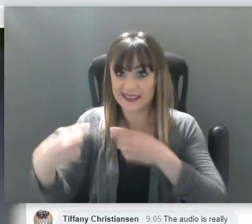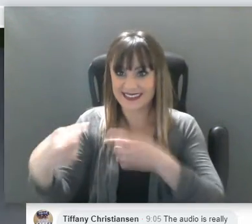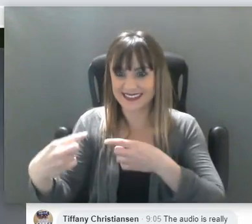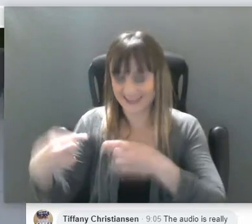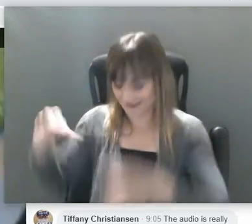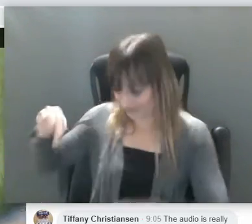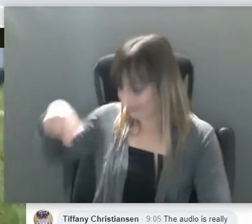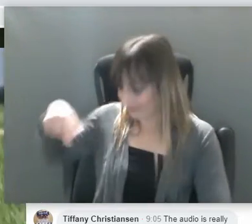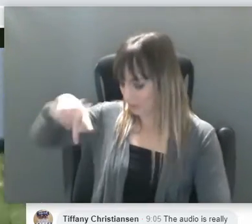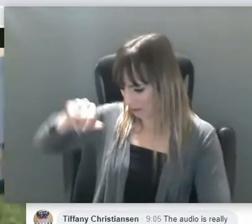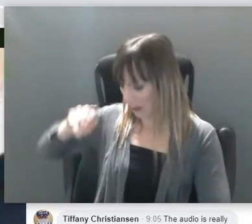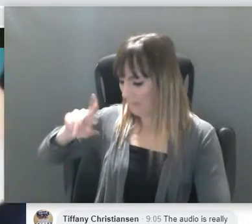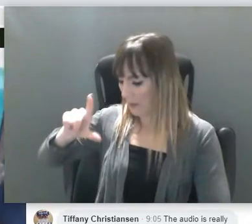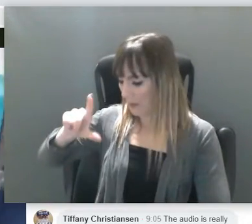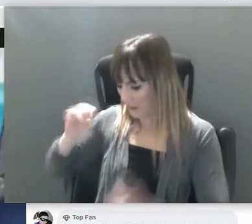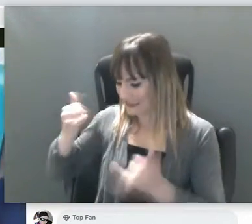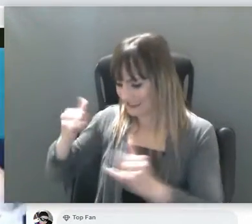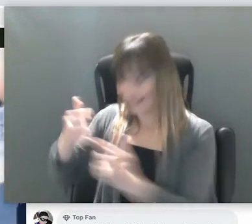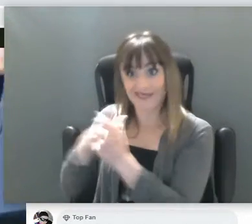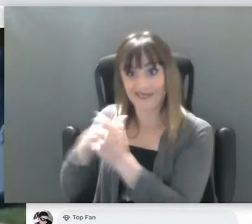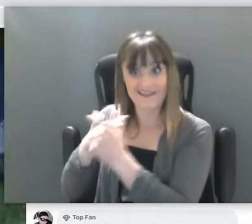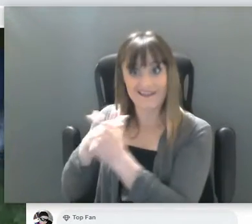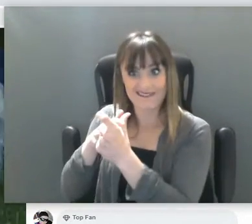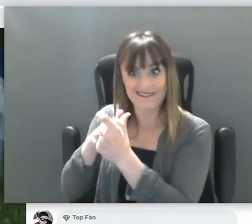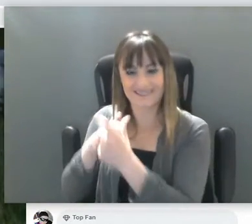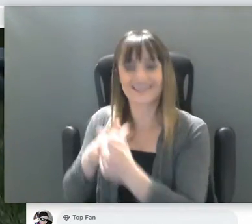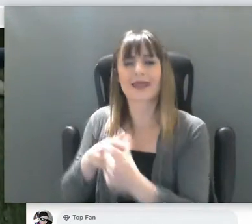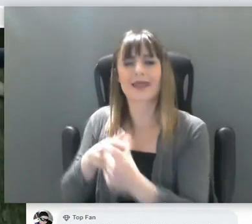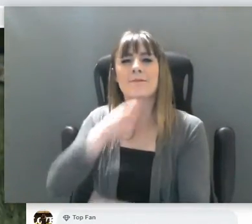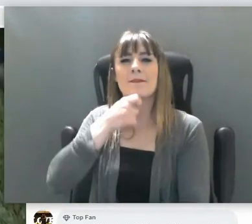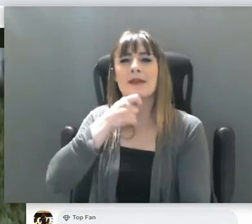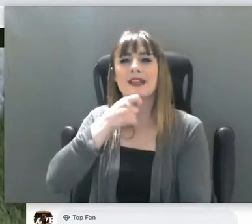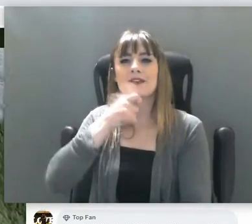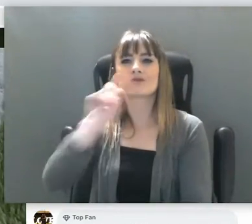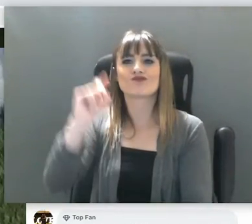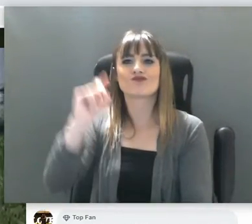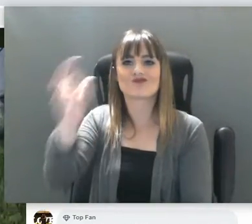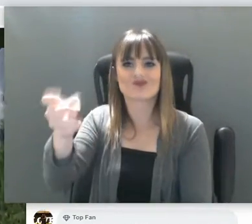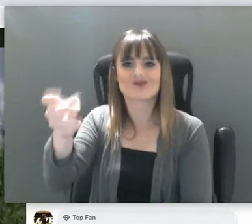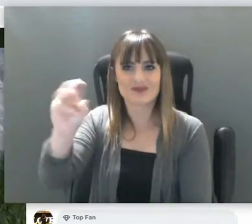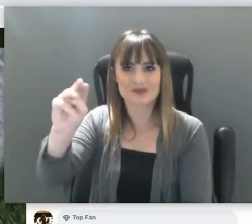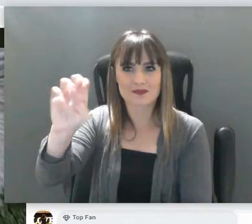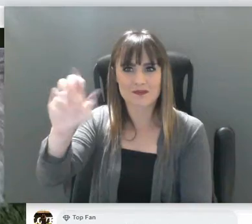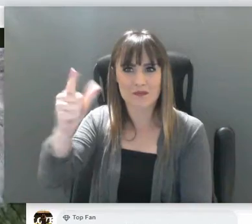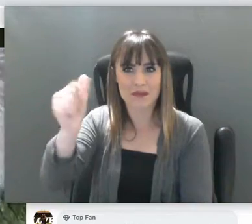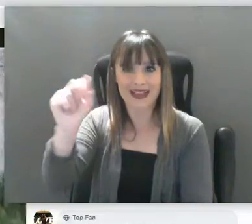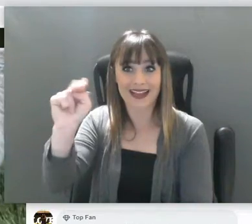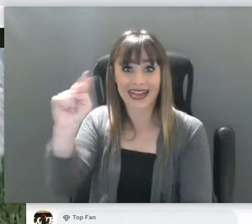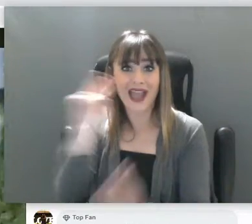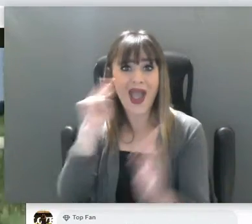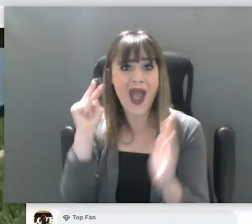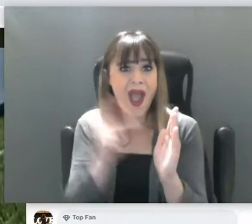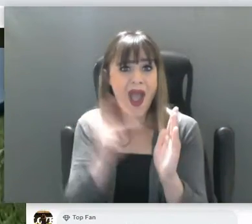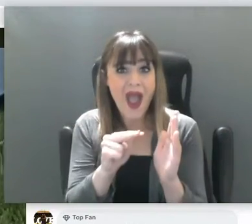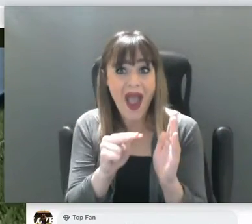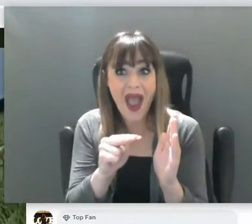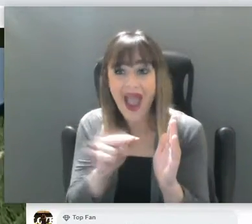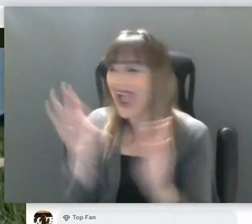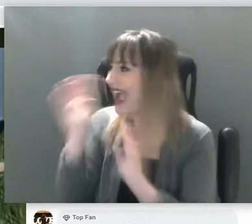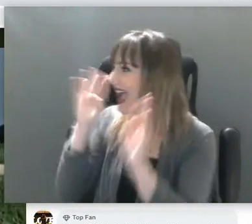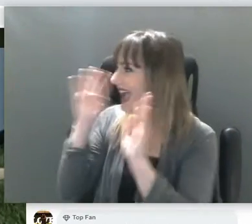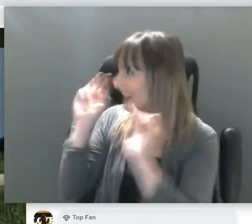running around. And we're going to mic up Megan over here and look at this cutie. Hey guys, can you hear me